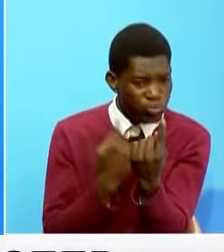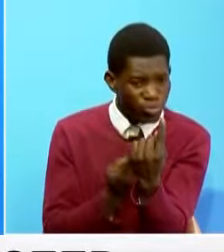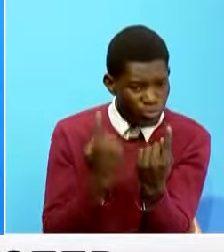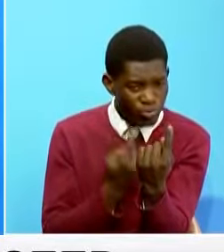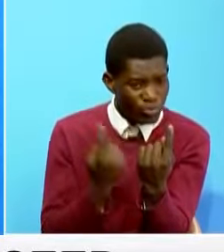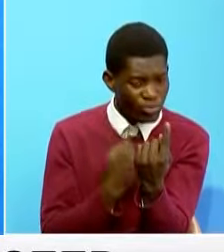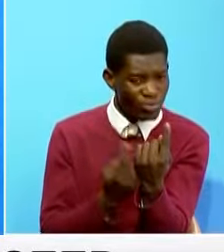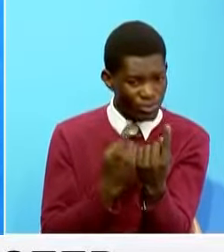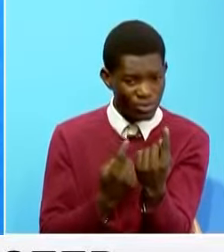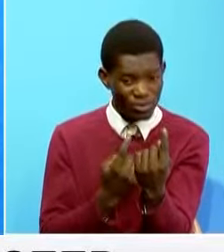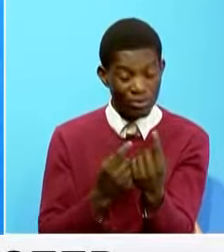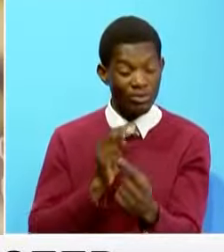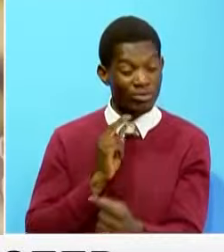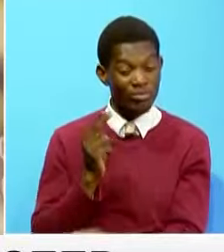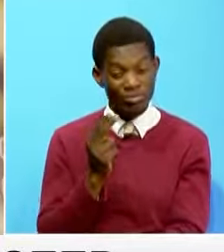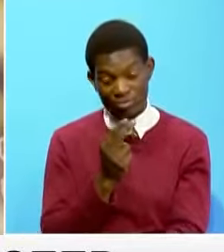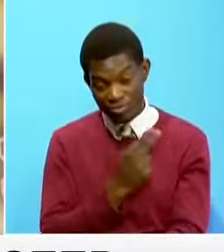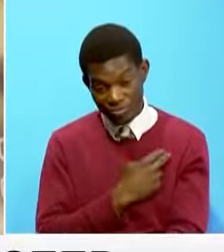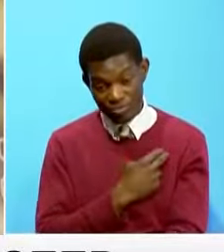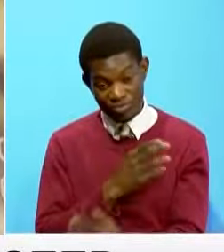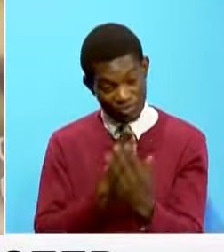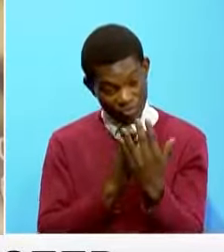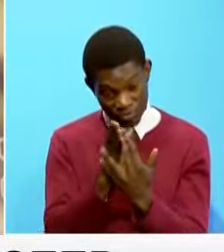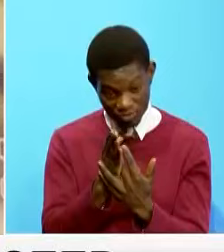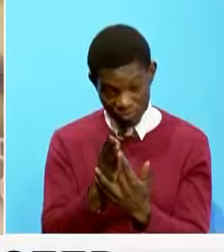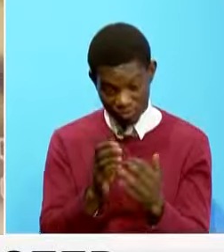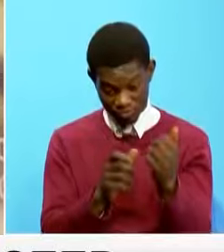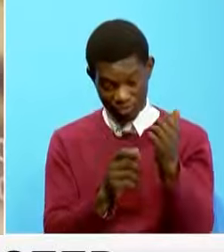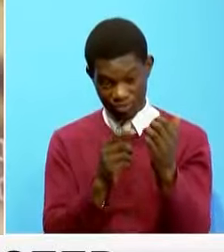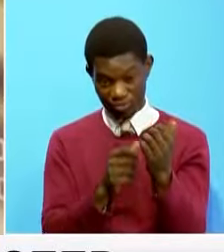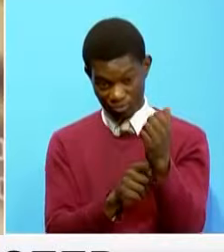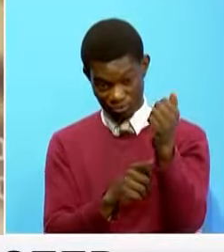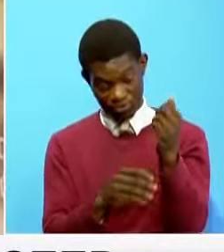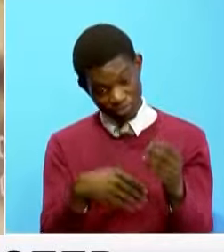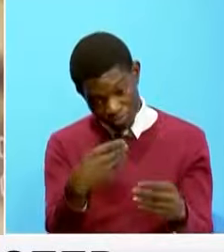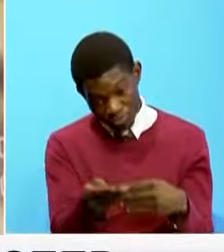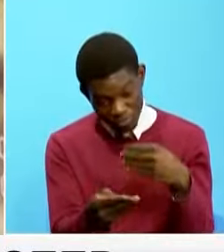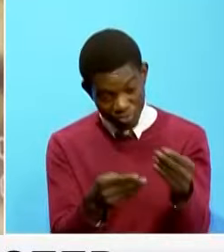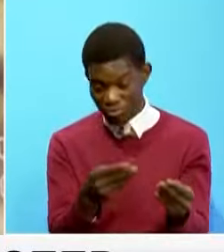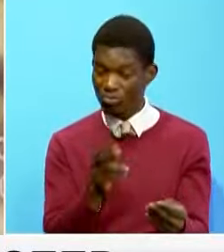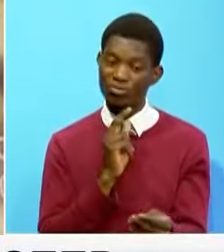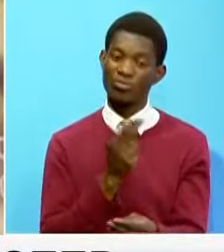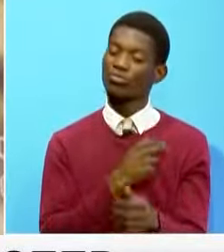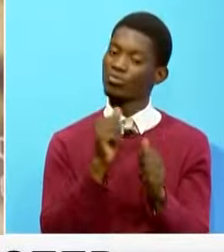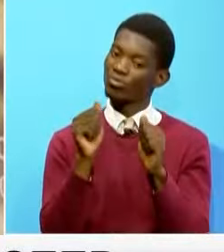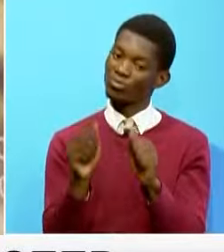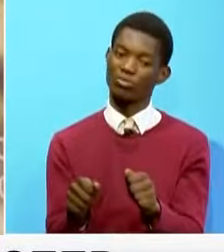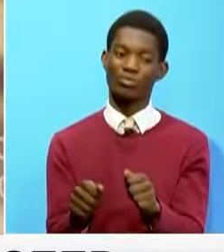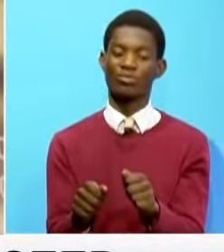will through this initiative, we hope that we can be able to secure of production in